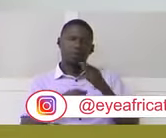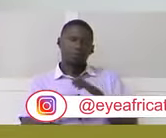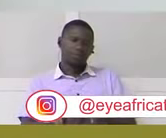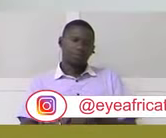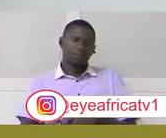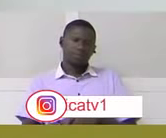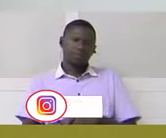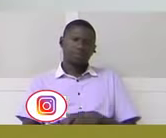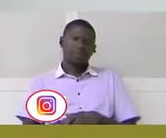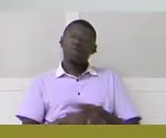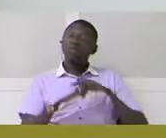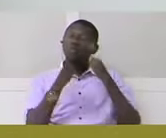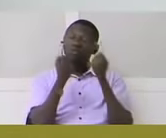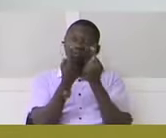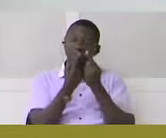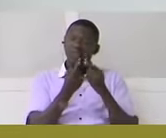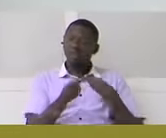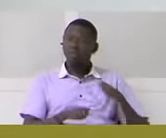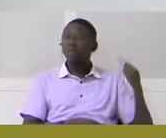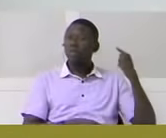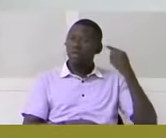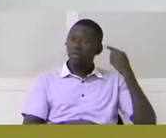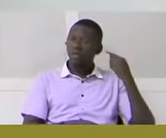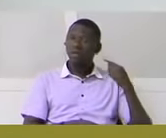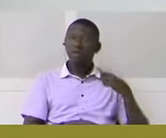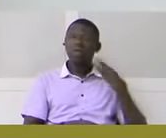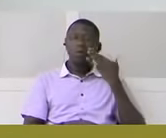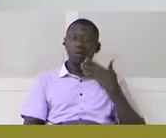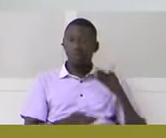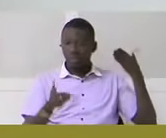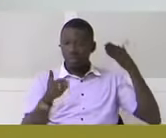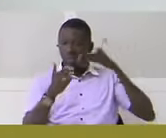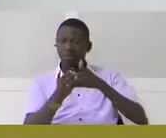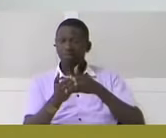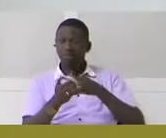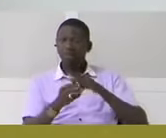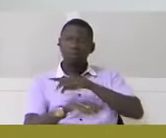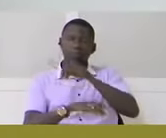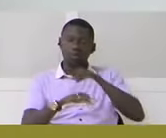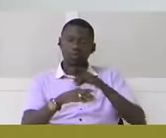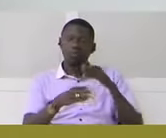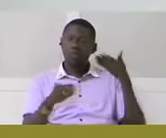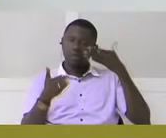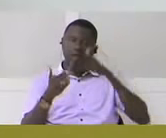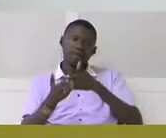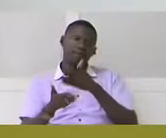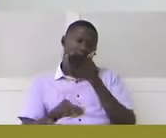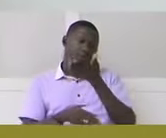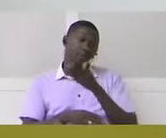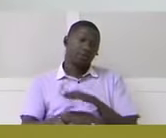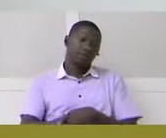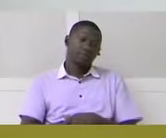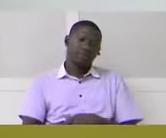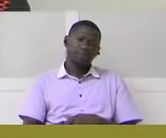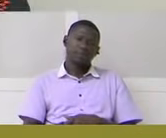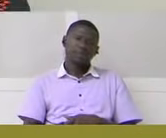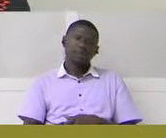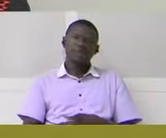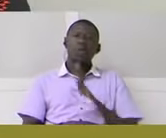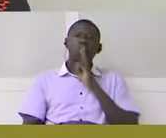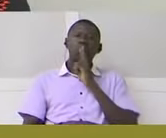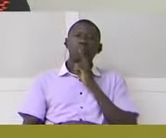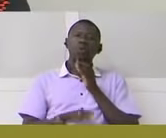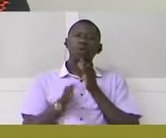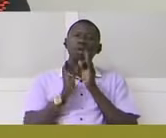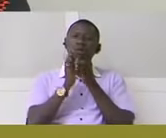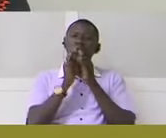destination. Kule meyano nko mweru kumole lando birimfura na tare dingira rong karada mendono. Who told you about the